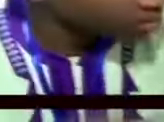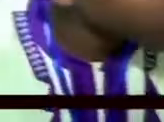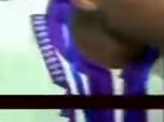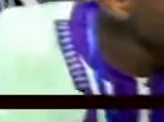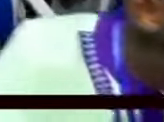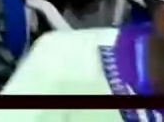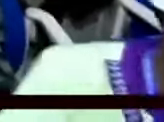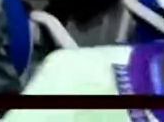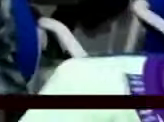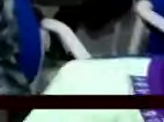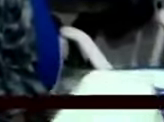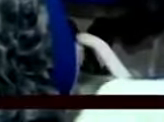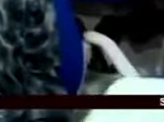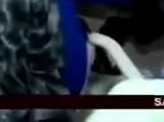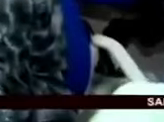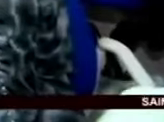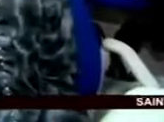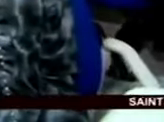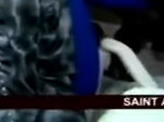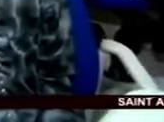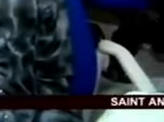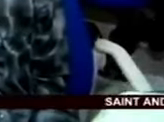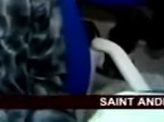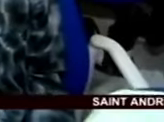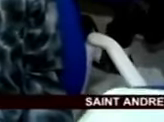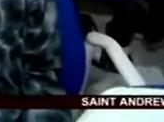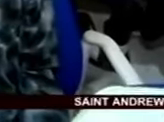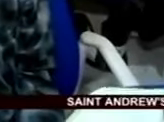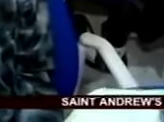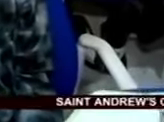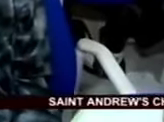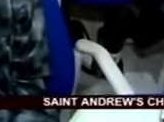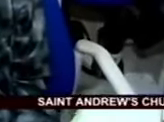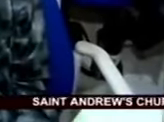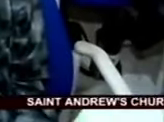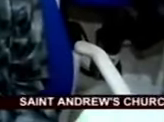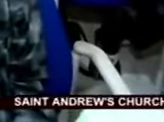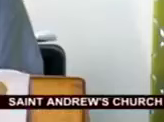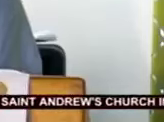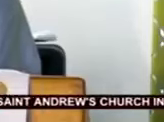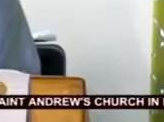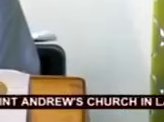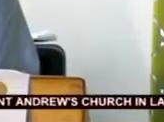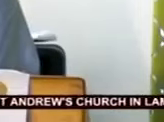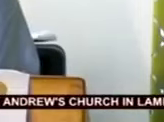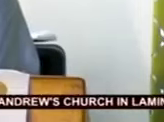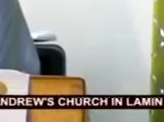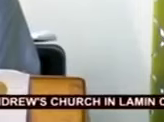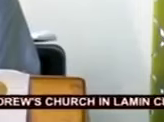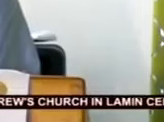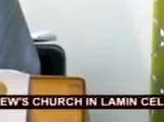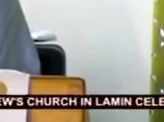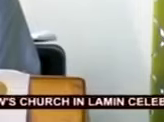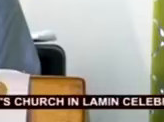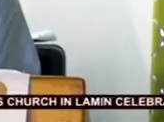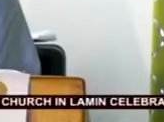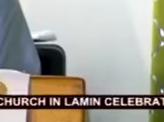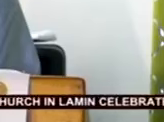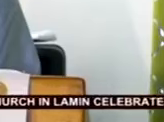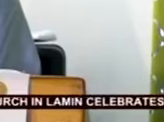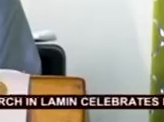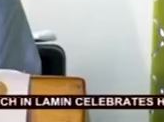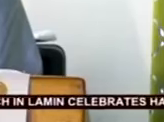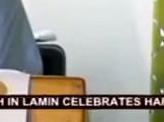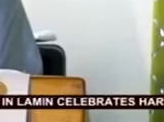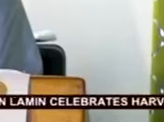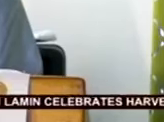bita hoteloto anu awun tata hoteloto bare ndebe fendo kafula ji wala nyindi ko ila posol fanam fendim be kala jele